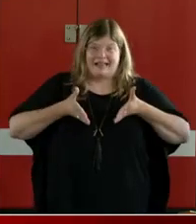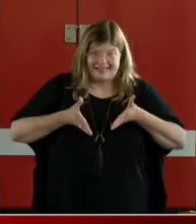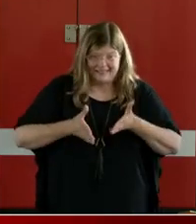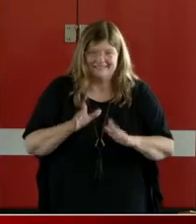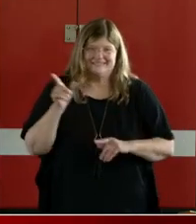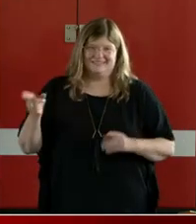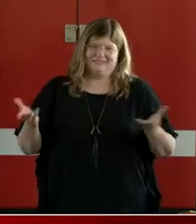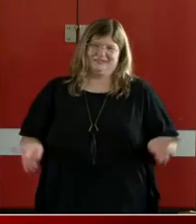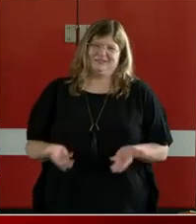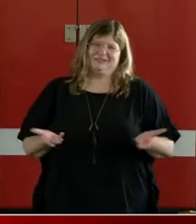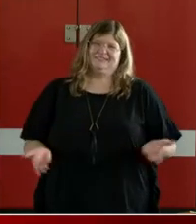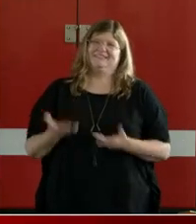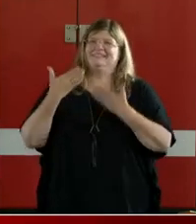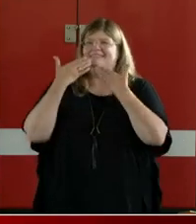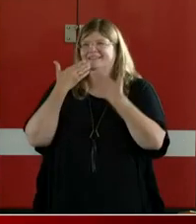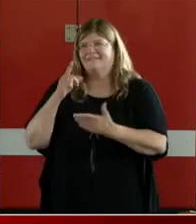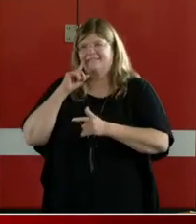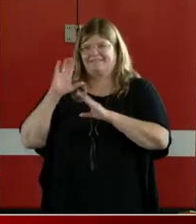Donnelly family.